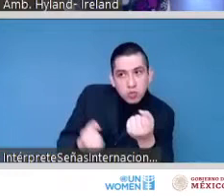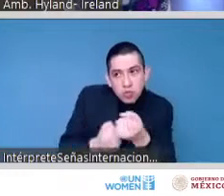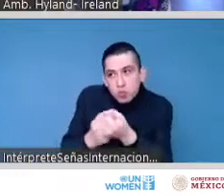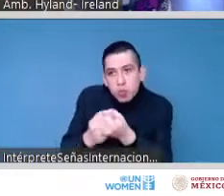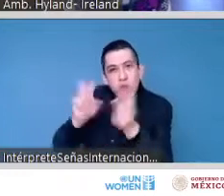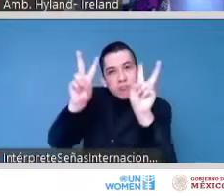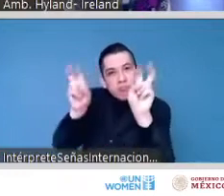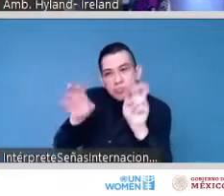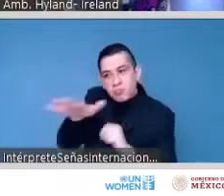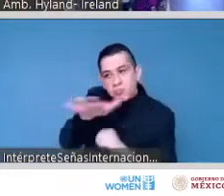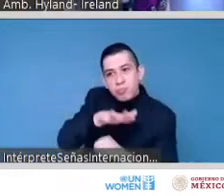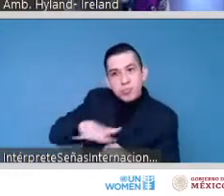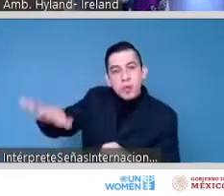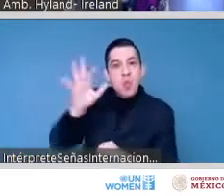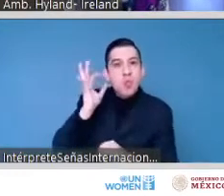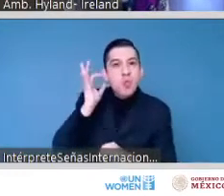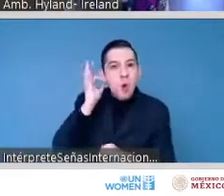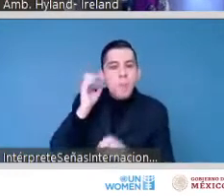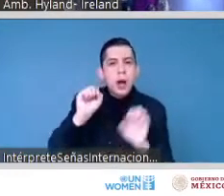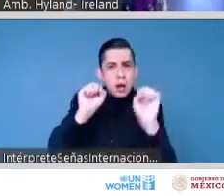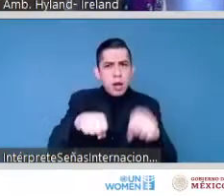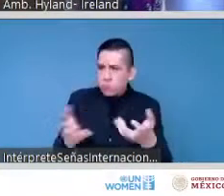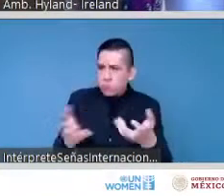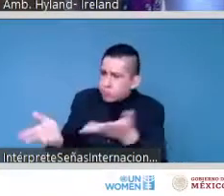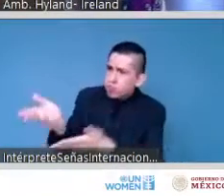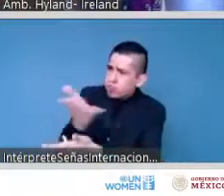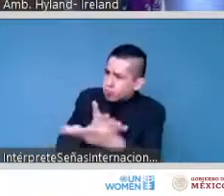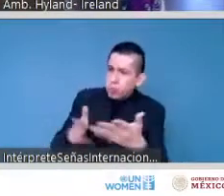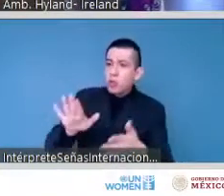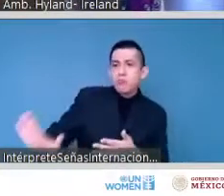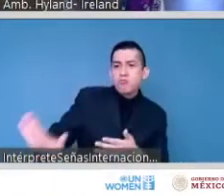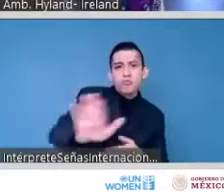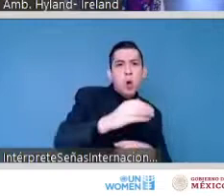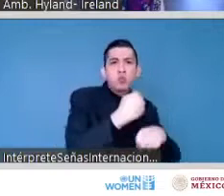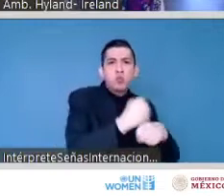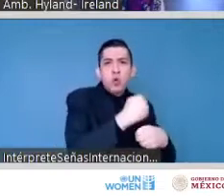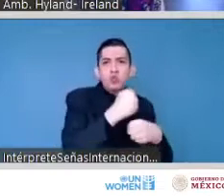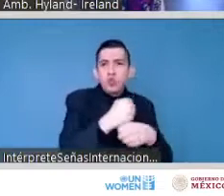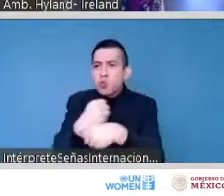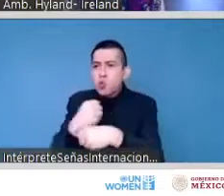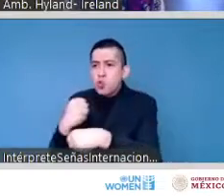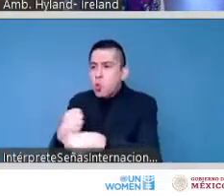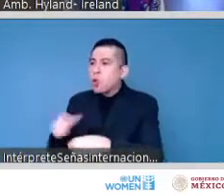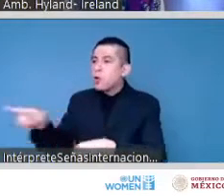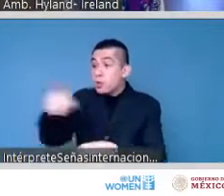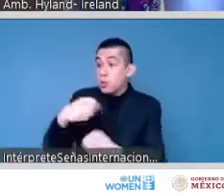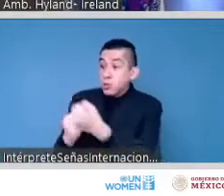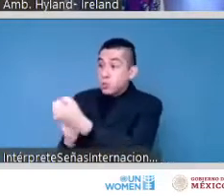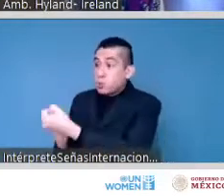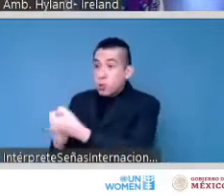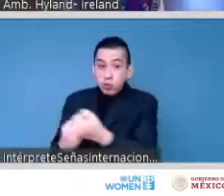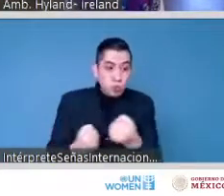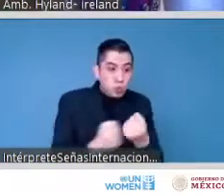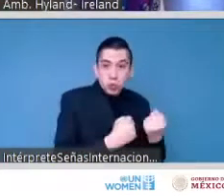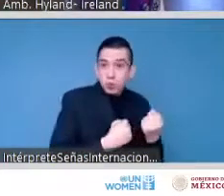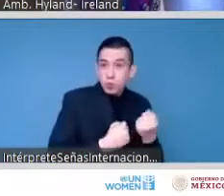Women. So the first is to stress the importance of meaningfully engaging civil society in the design and the implementation